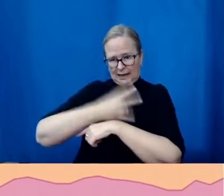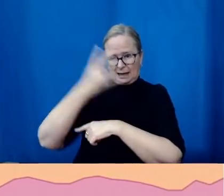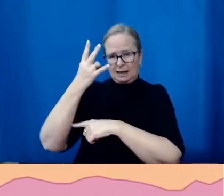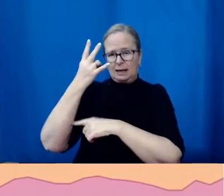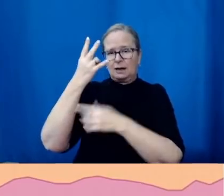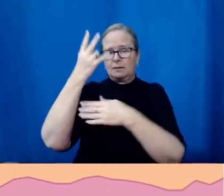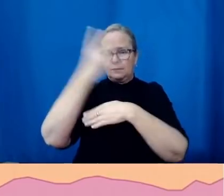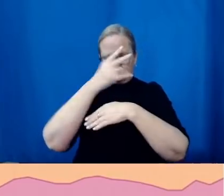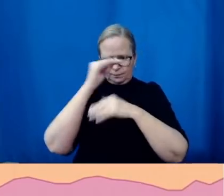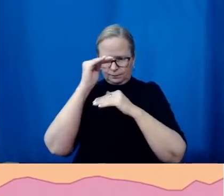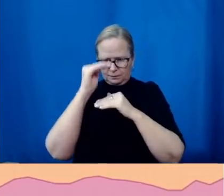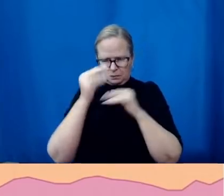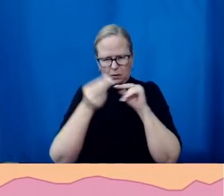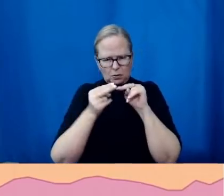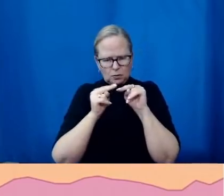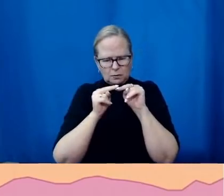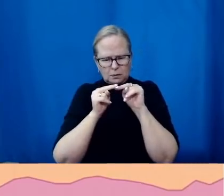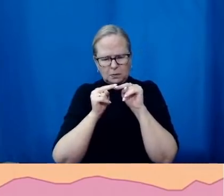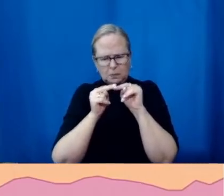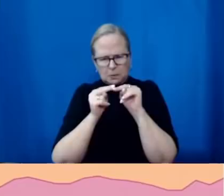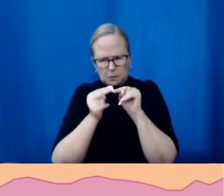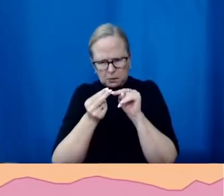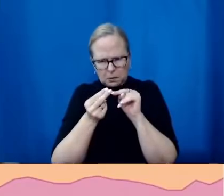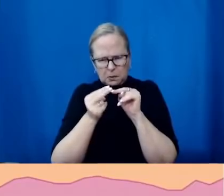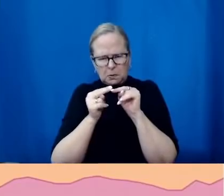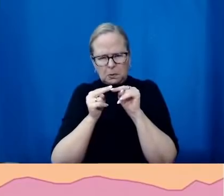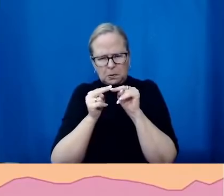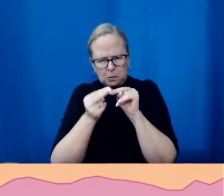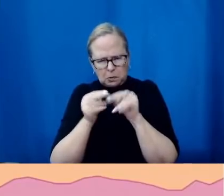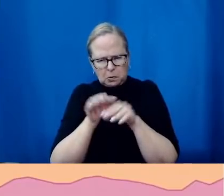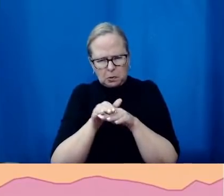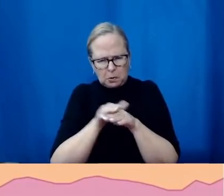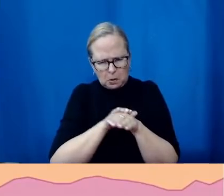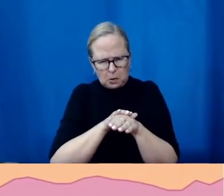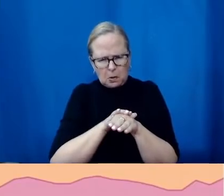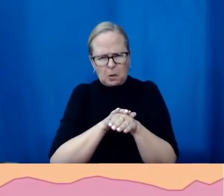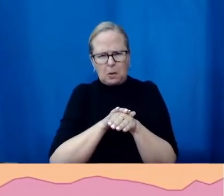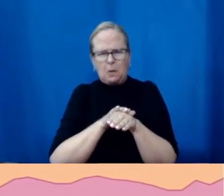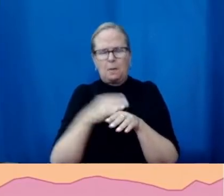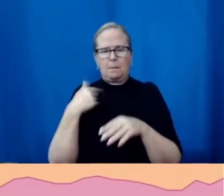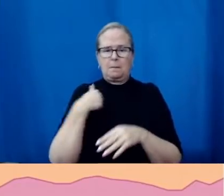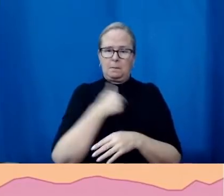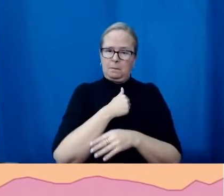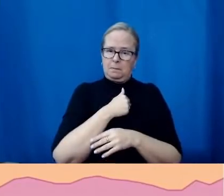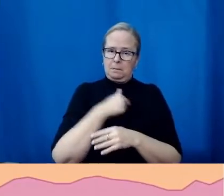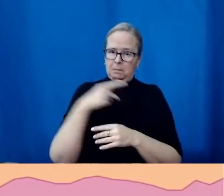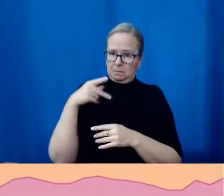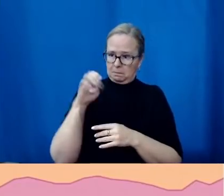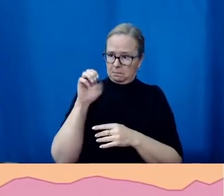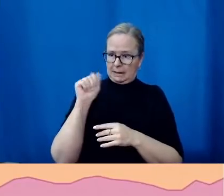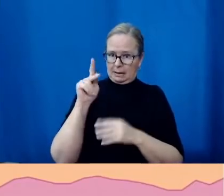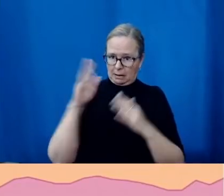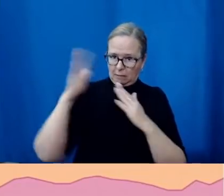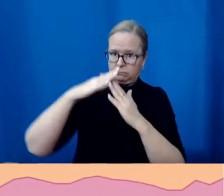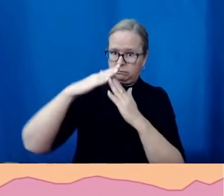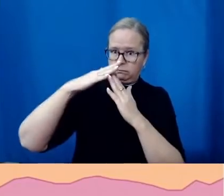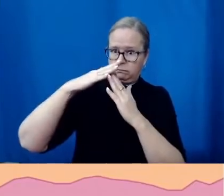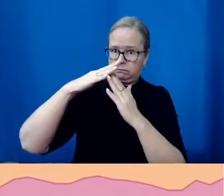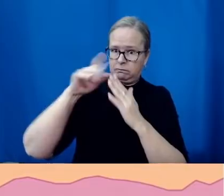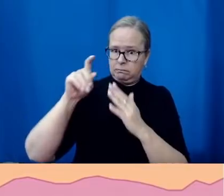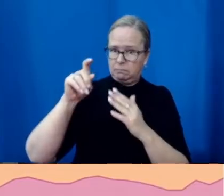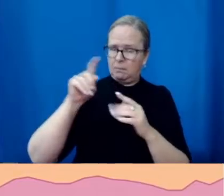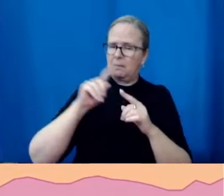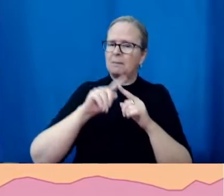So we are kind of peaking, but that doesn't mean we're essentially going to start to to drop, it means we're peaking. So,